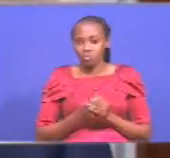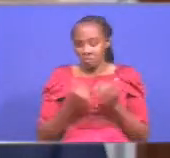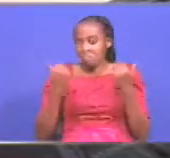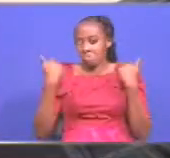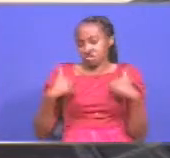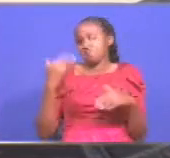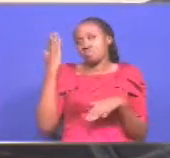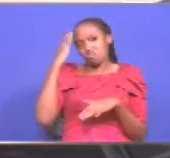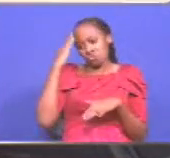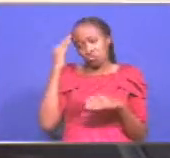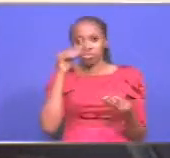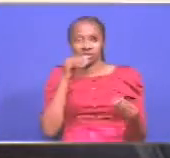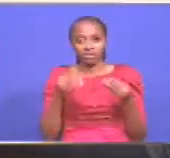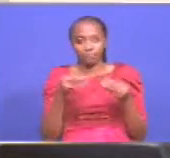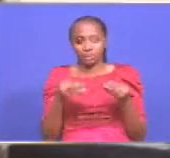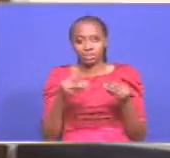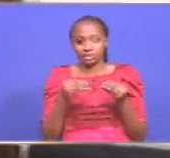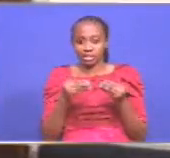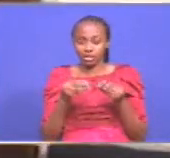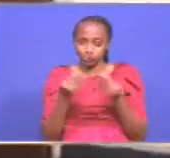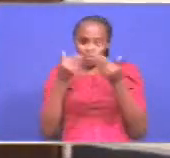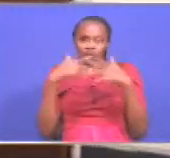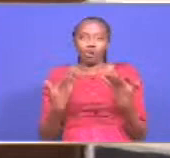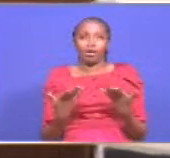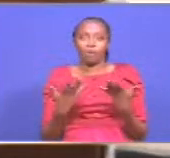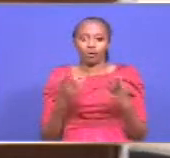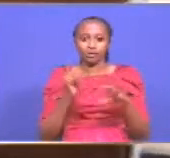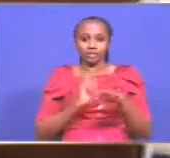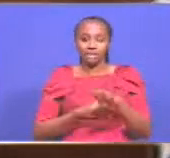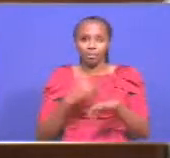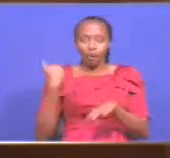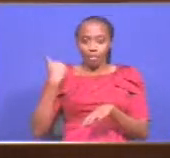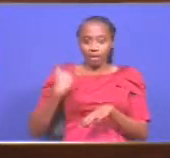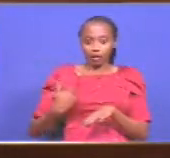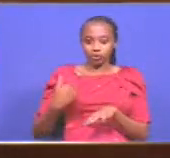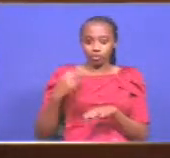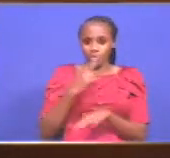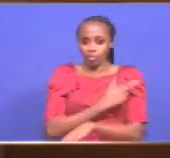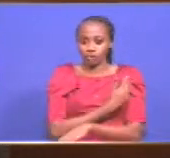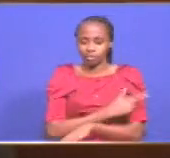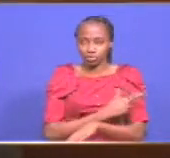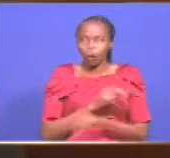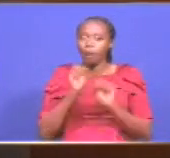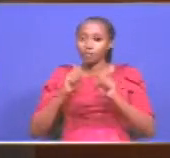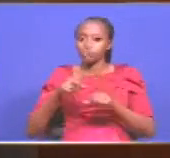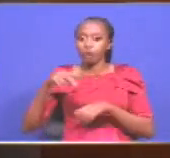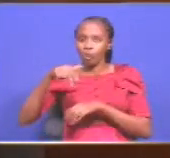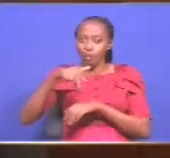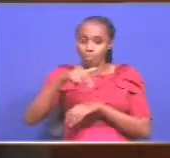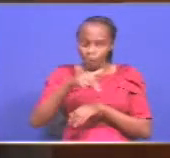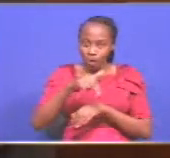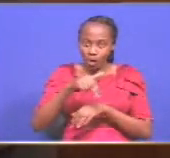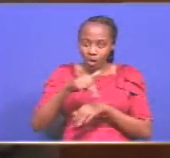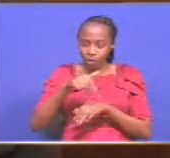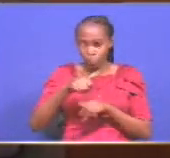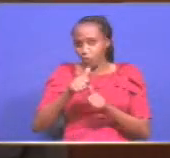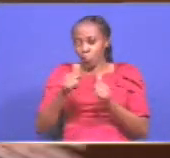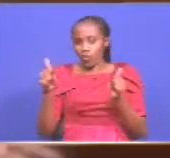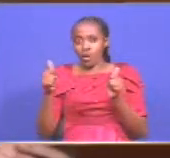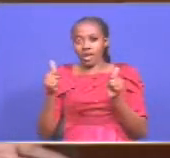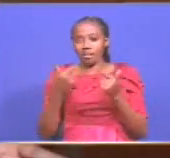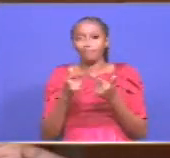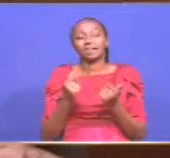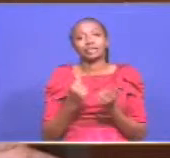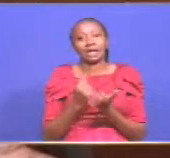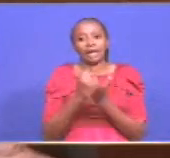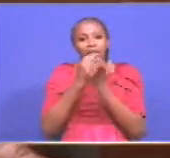disability. After a successful operation at the hospital, Wambua could now walk straight with a bit of aid. This life-changing